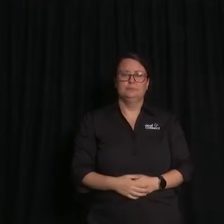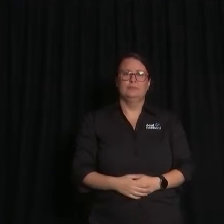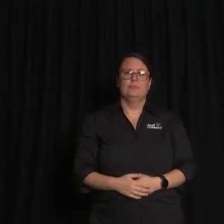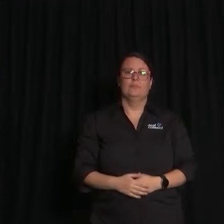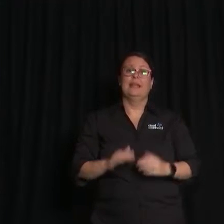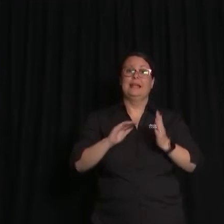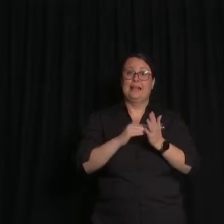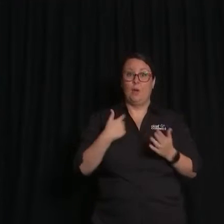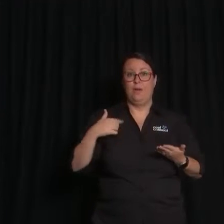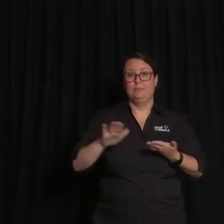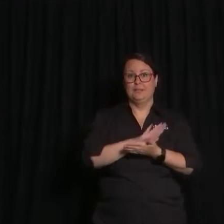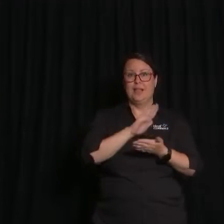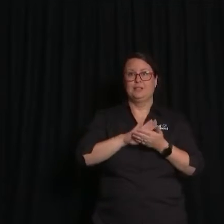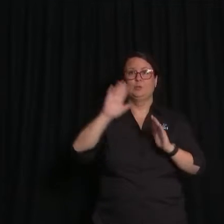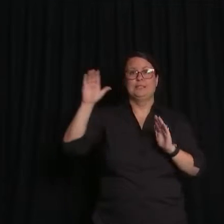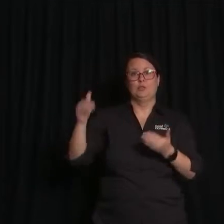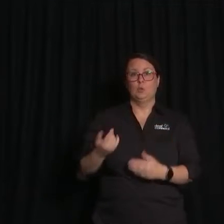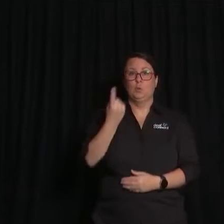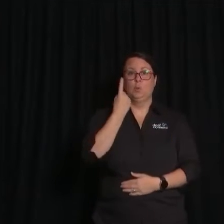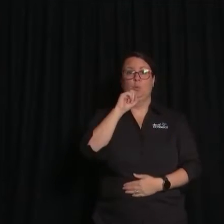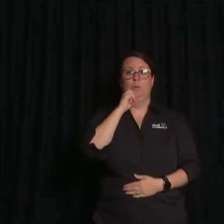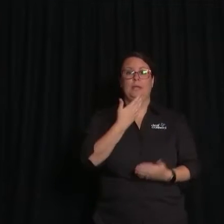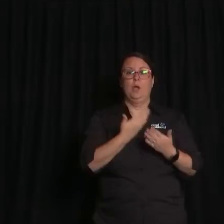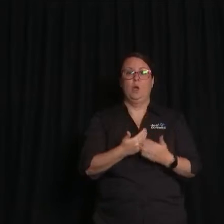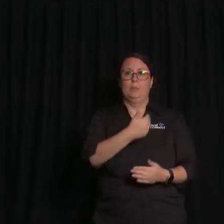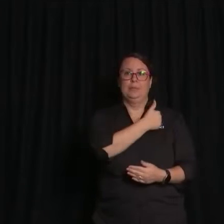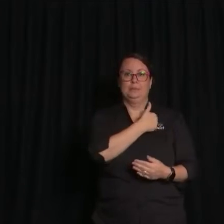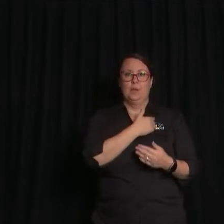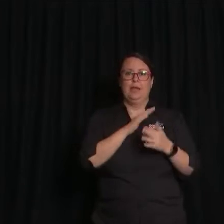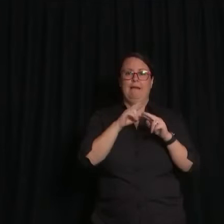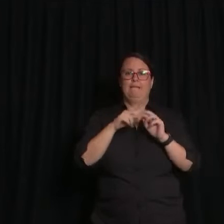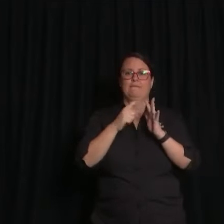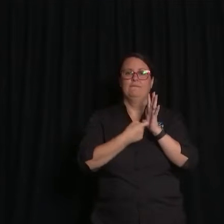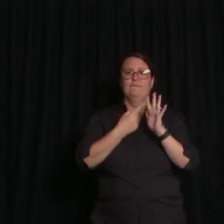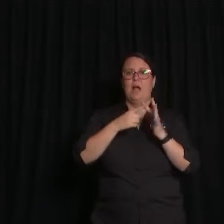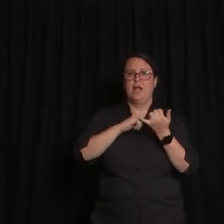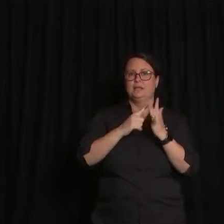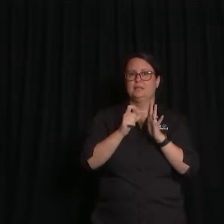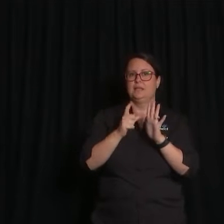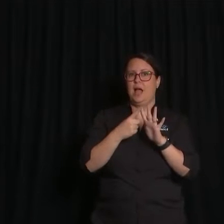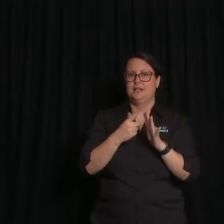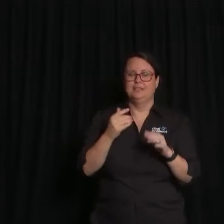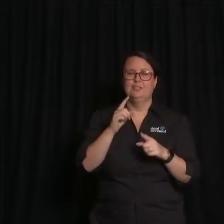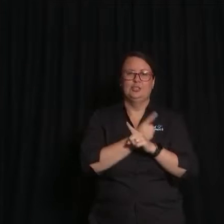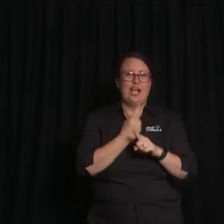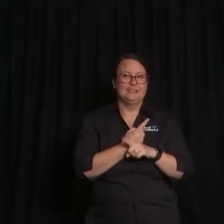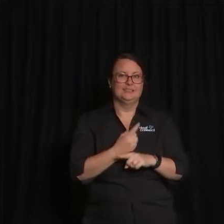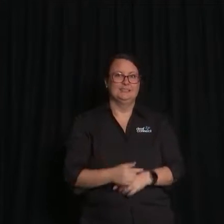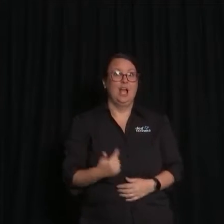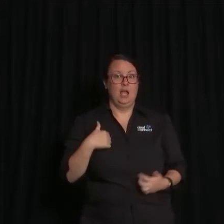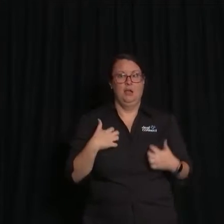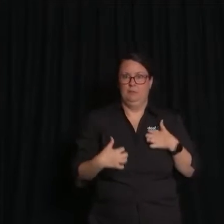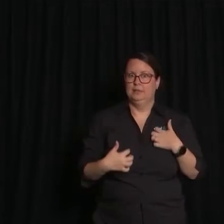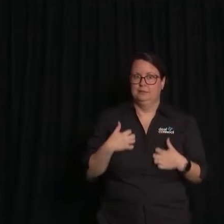Now delighted to introduce the participants of this morning's Fireside Chat, and I've got to say I'm pretty excited about this